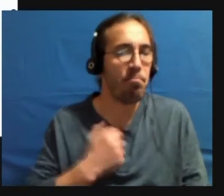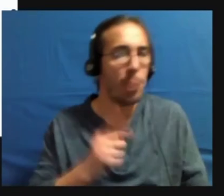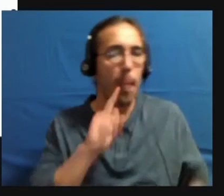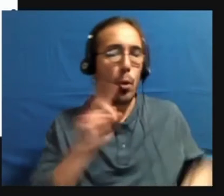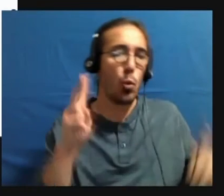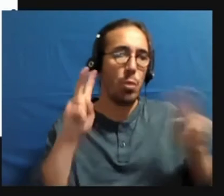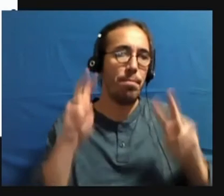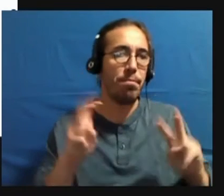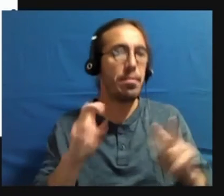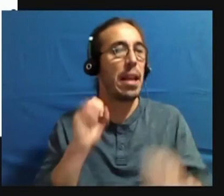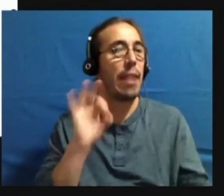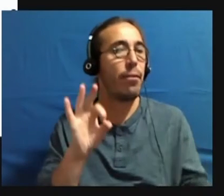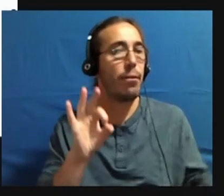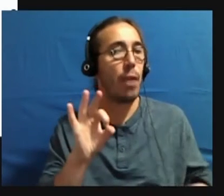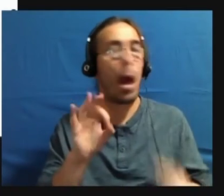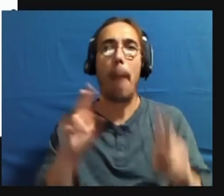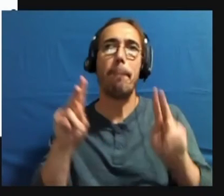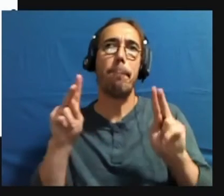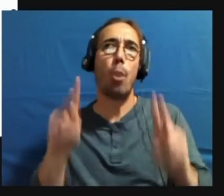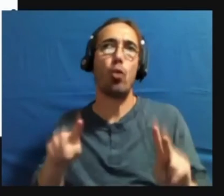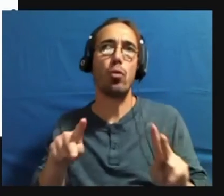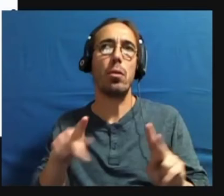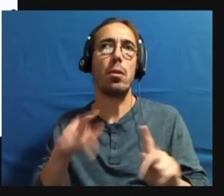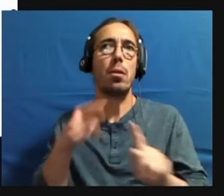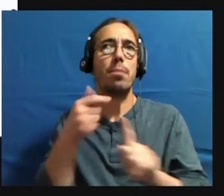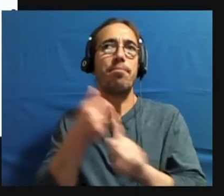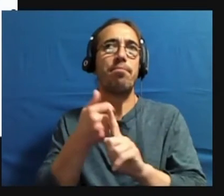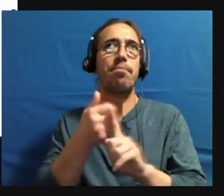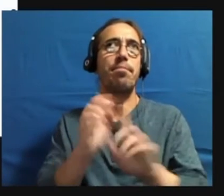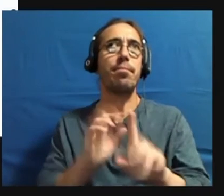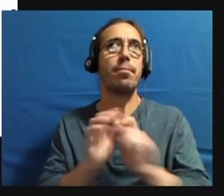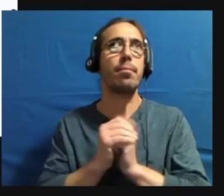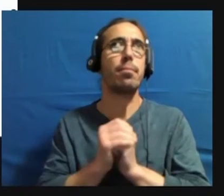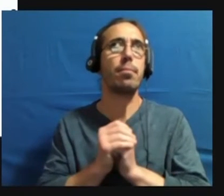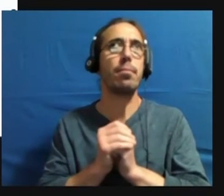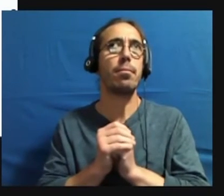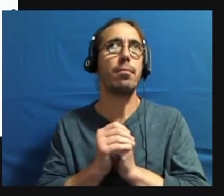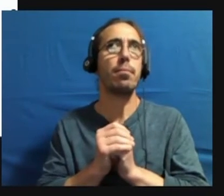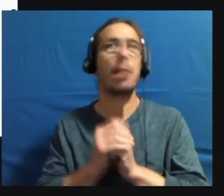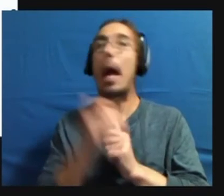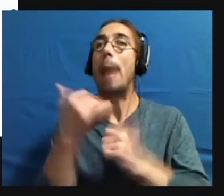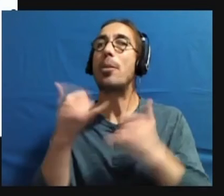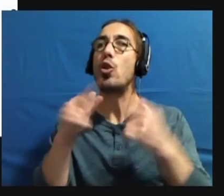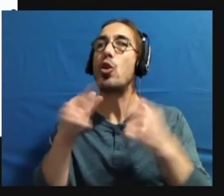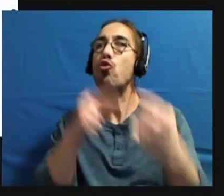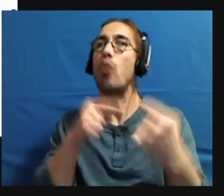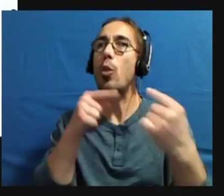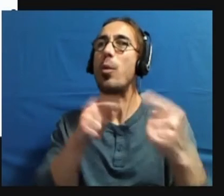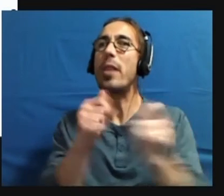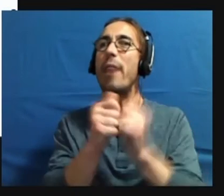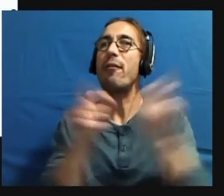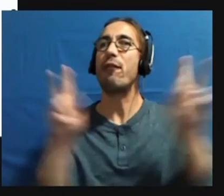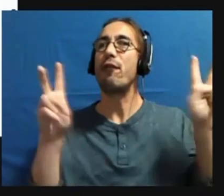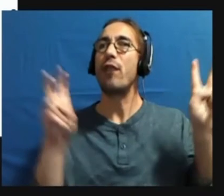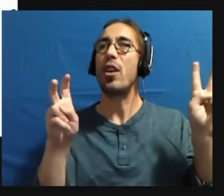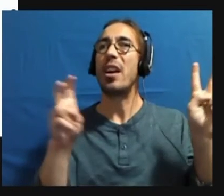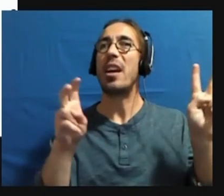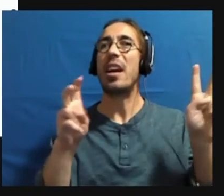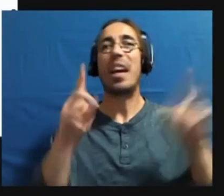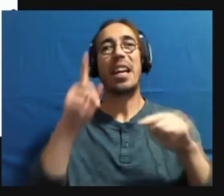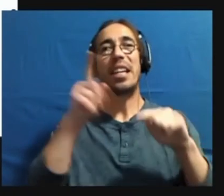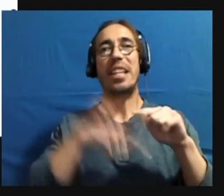if a person cannot, I'm first struggling with the phrase cannot let it